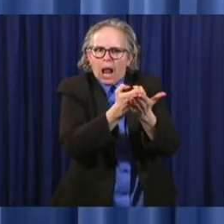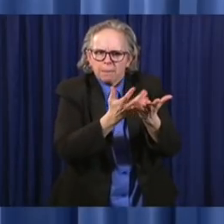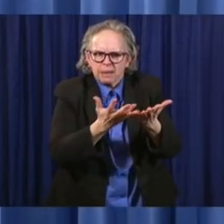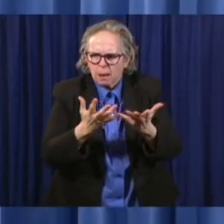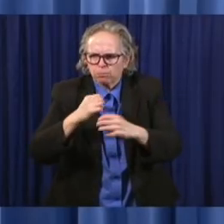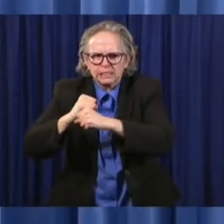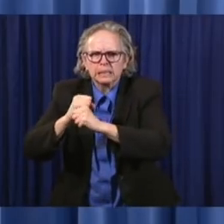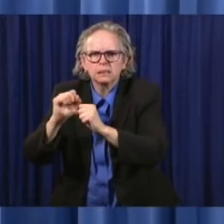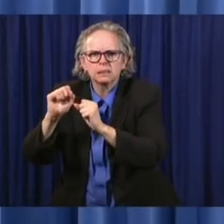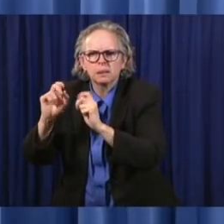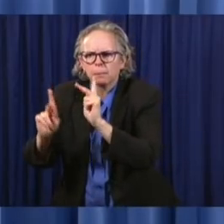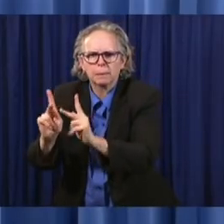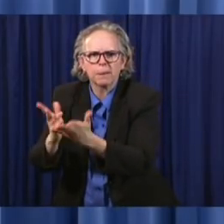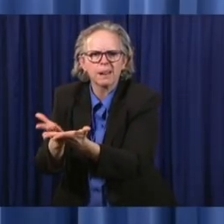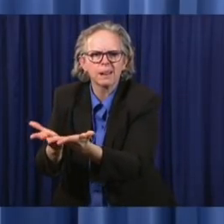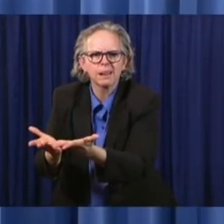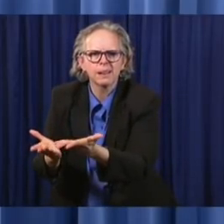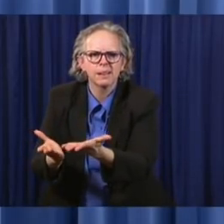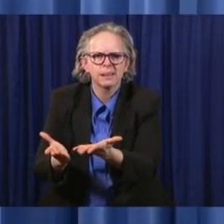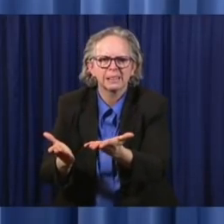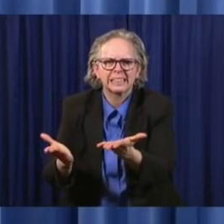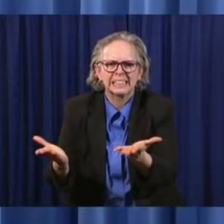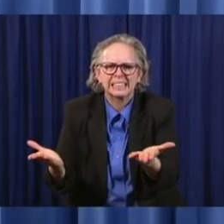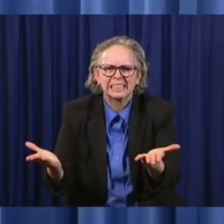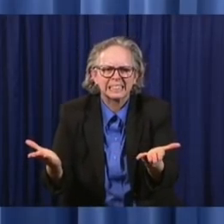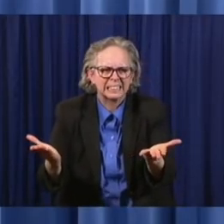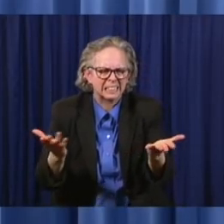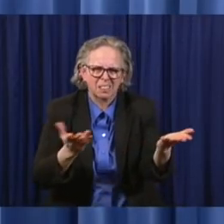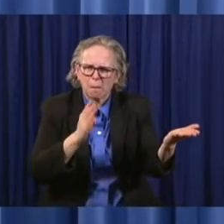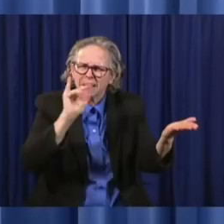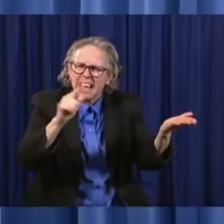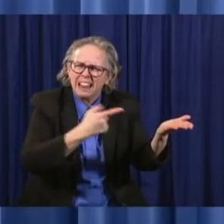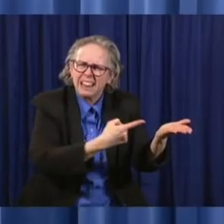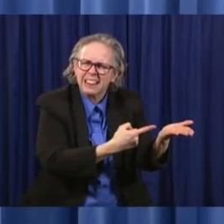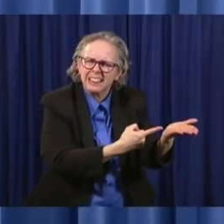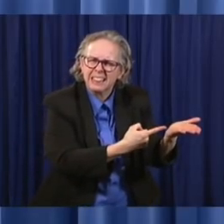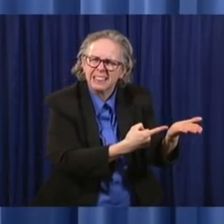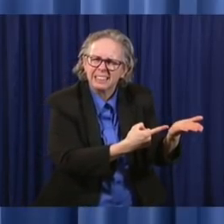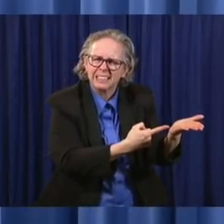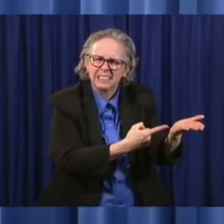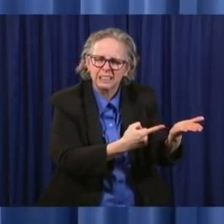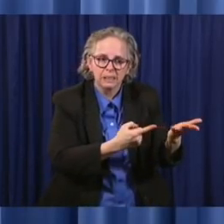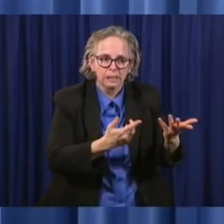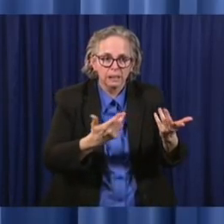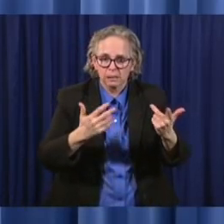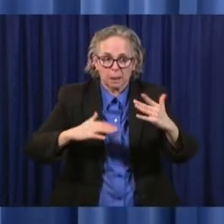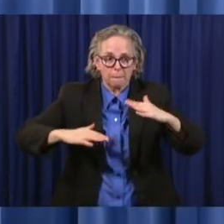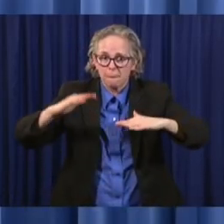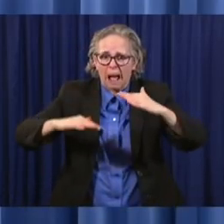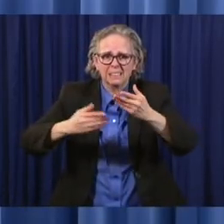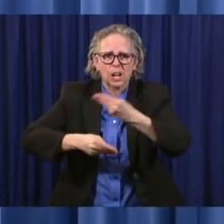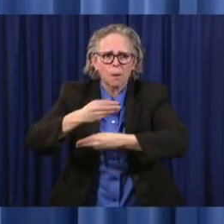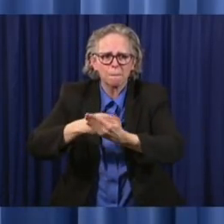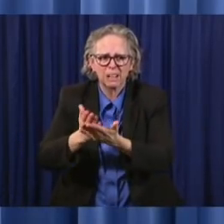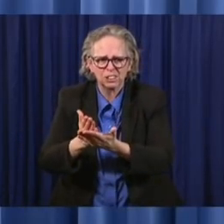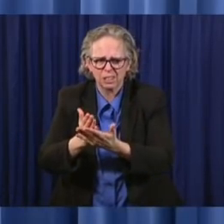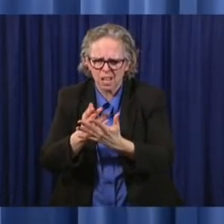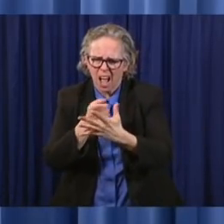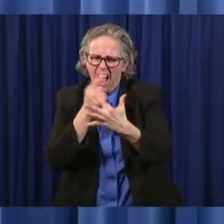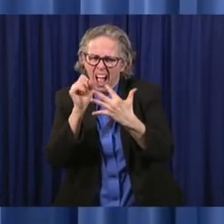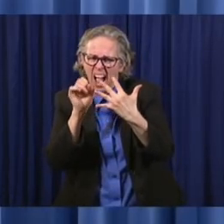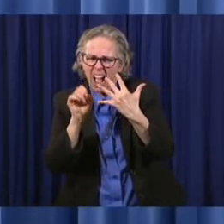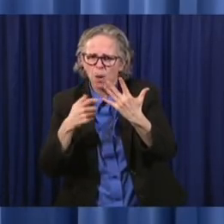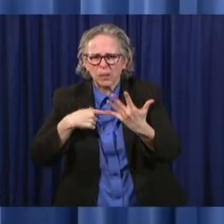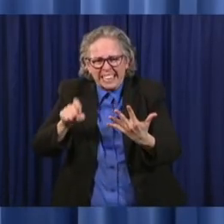citizens. We have a budget that we're trying to balance. So many things that we need to do,